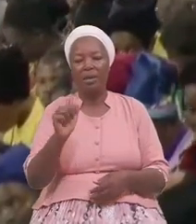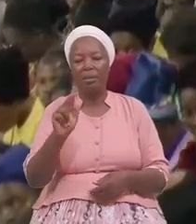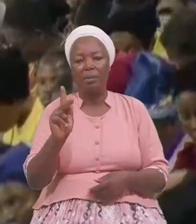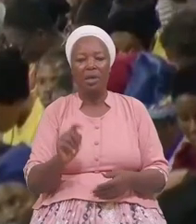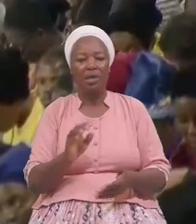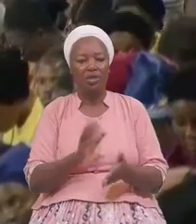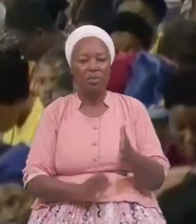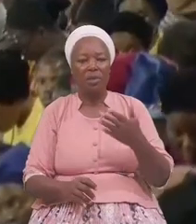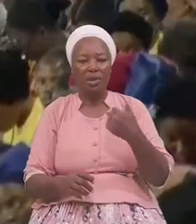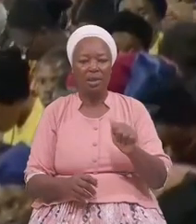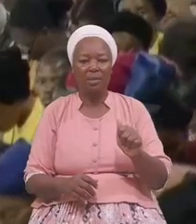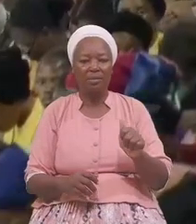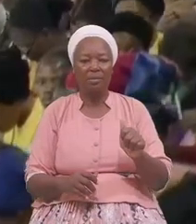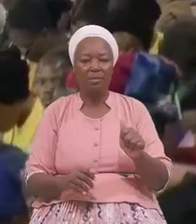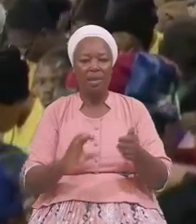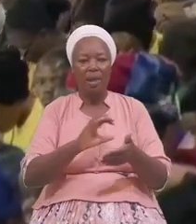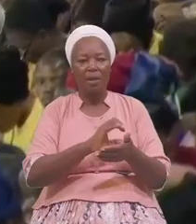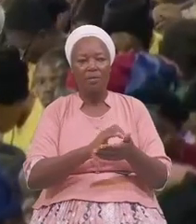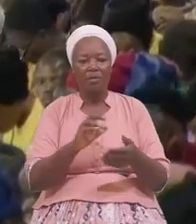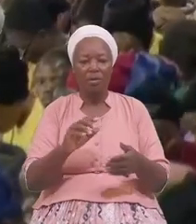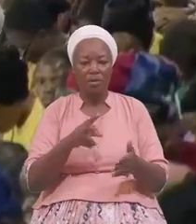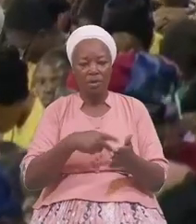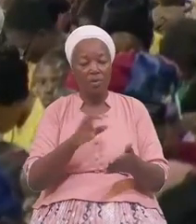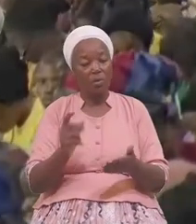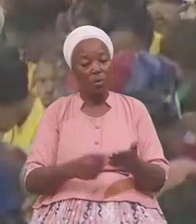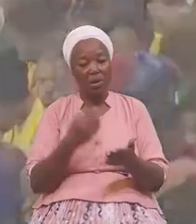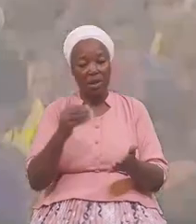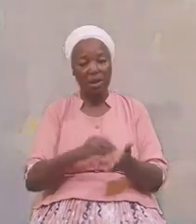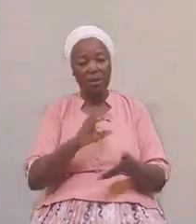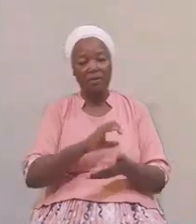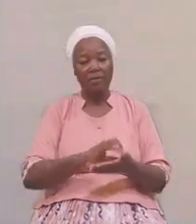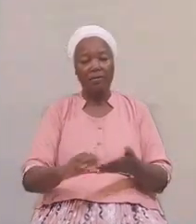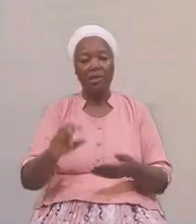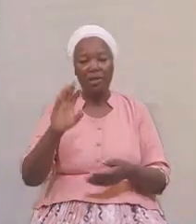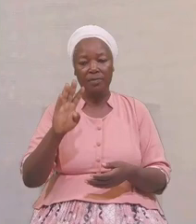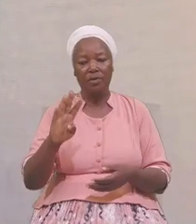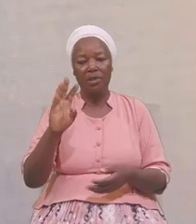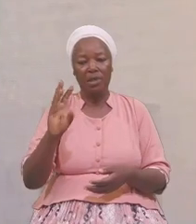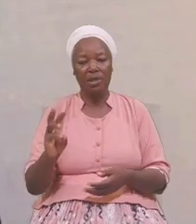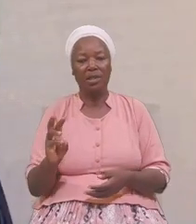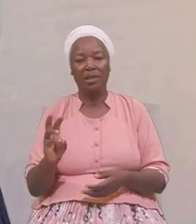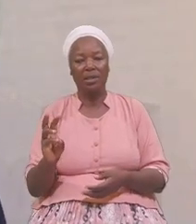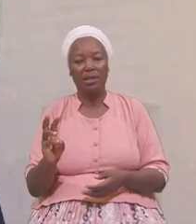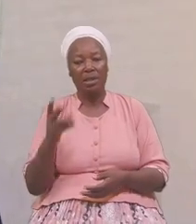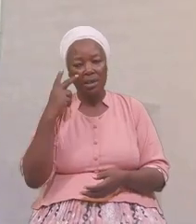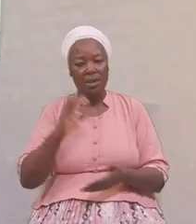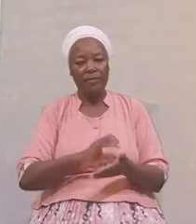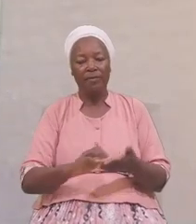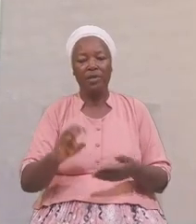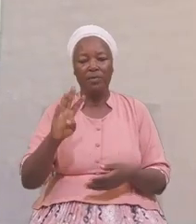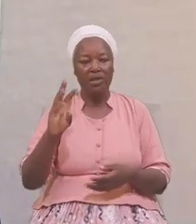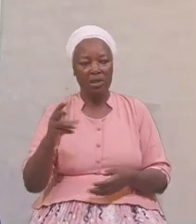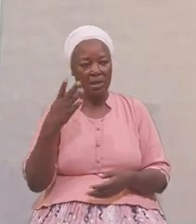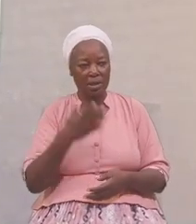chapter 10, reading once again from verse 46. Look at verse 46